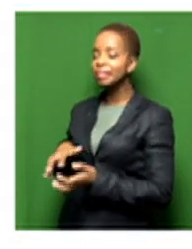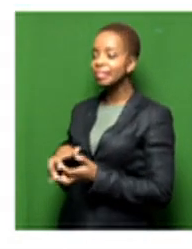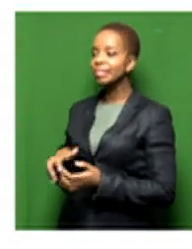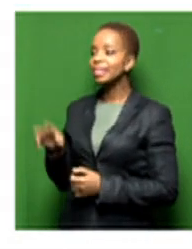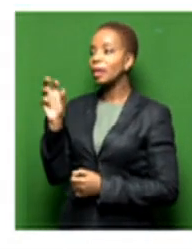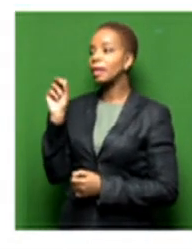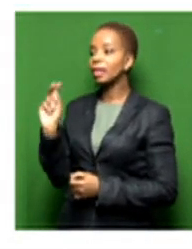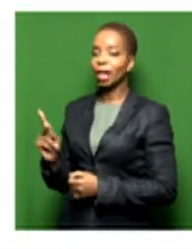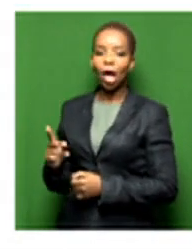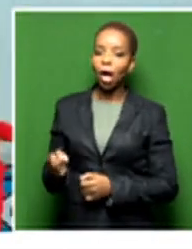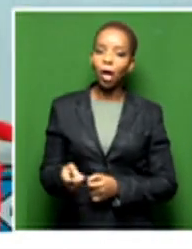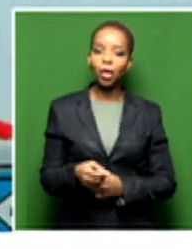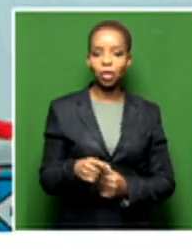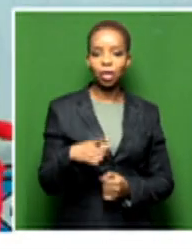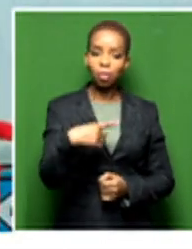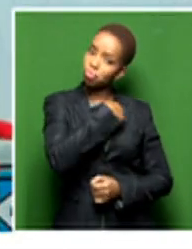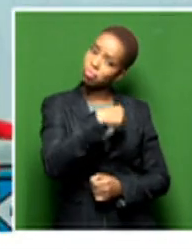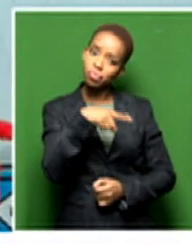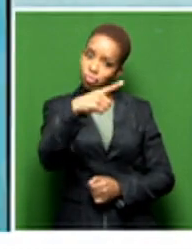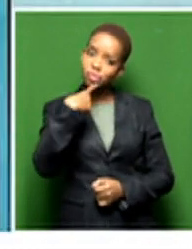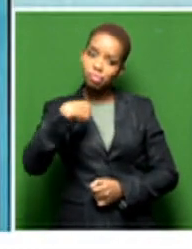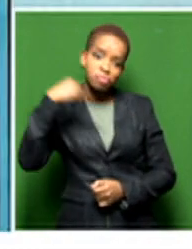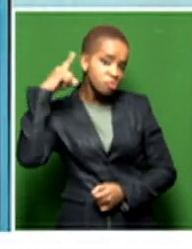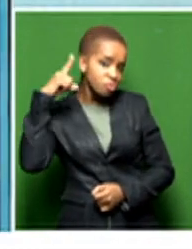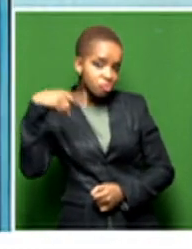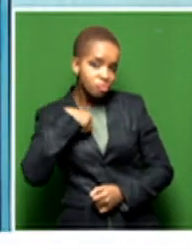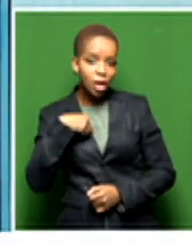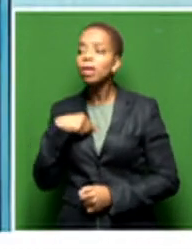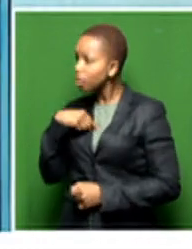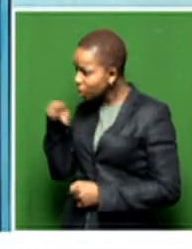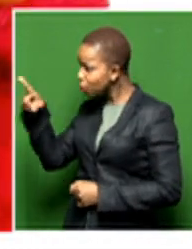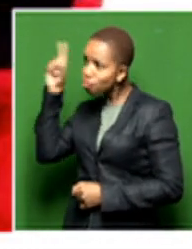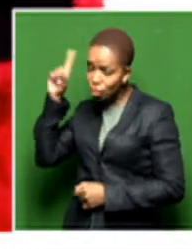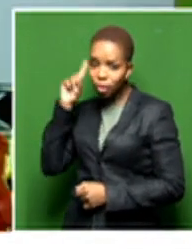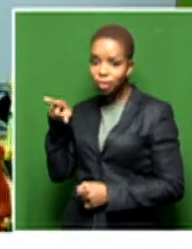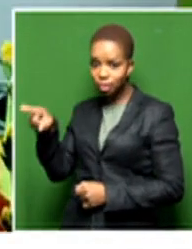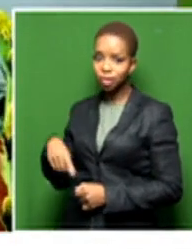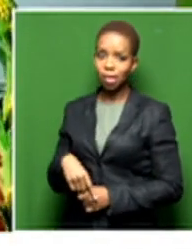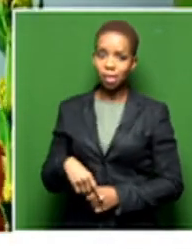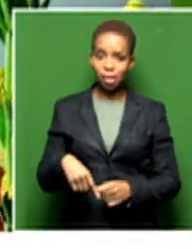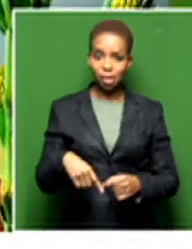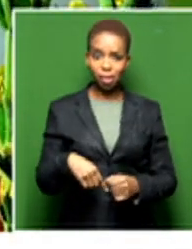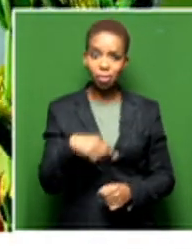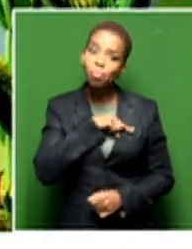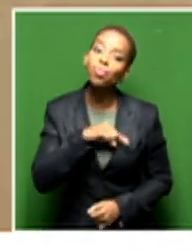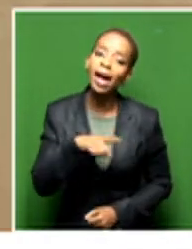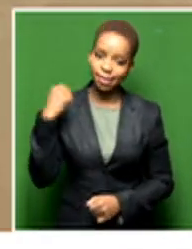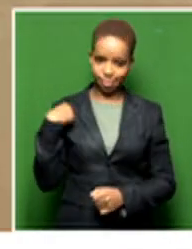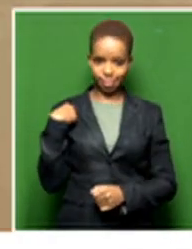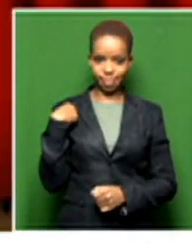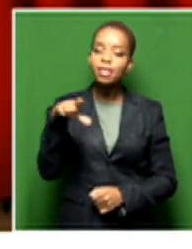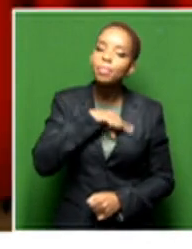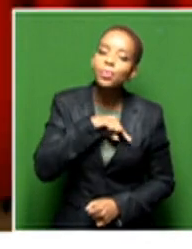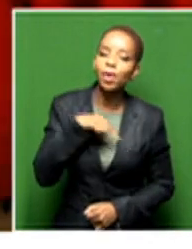Okay, tell Why me. You say Elmo's yeah? naughty? Yeah, but you are naughty. You are naughty, Bit Elmo. Bit